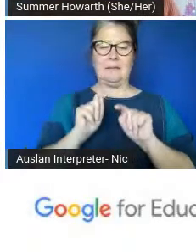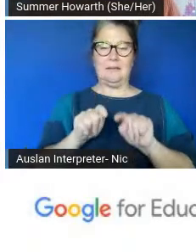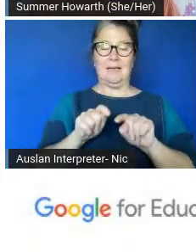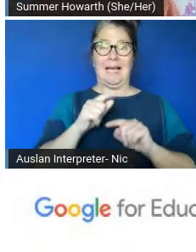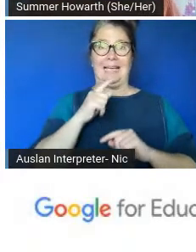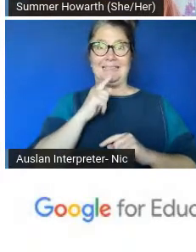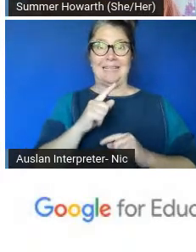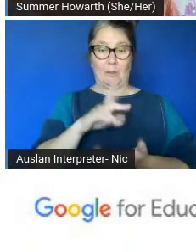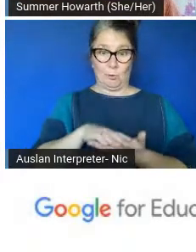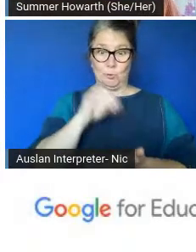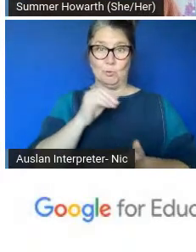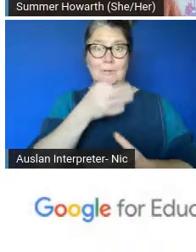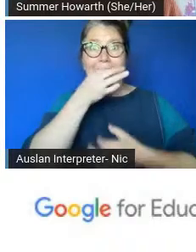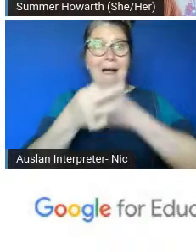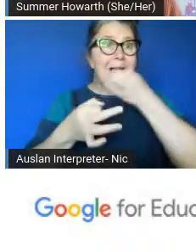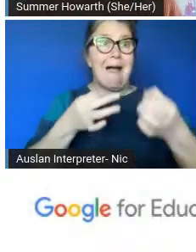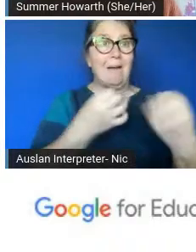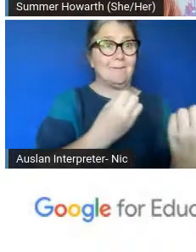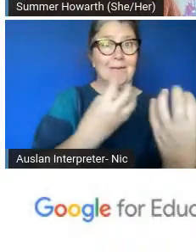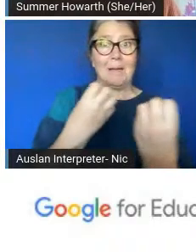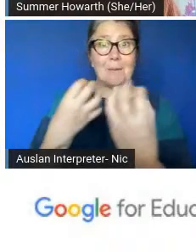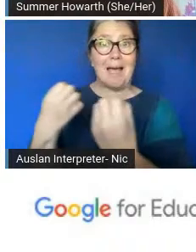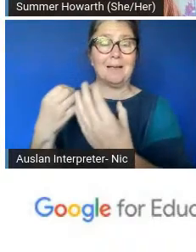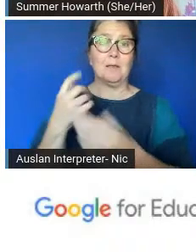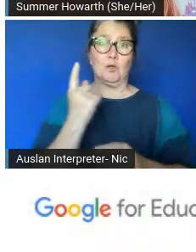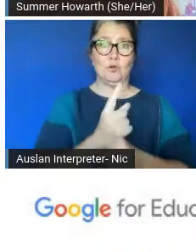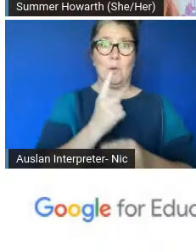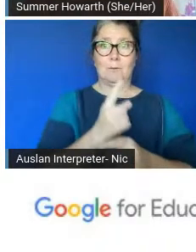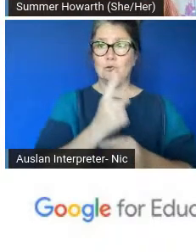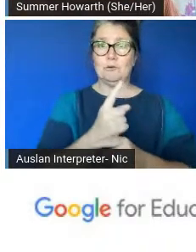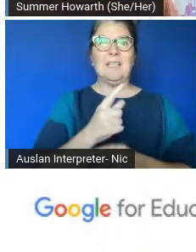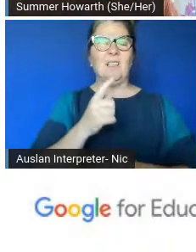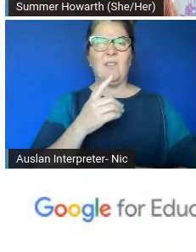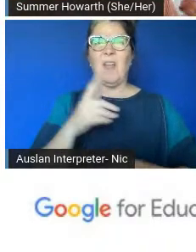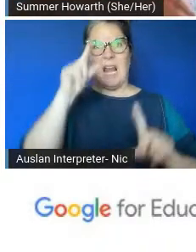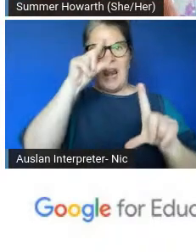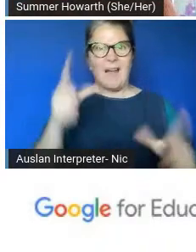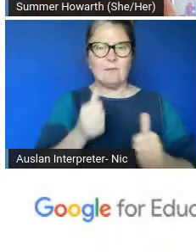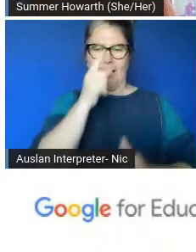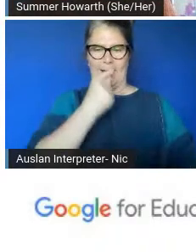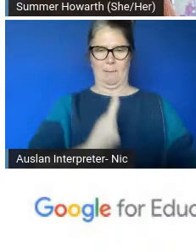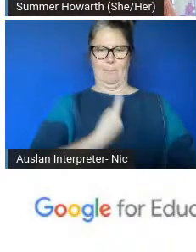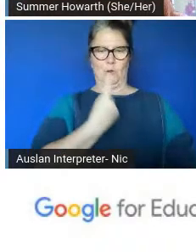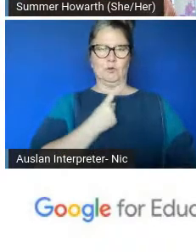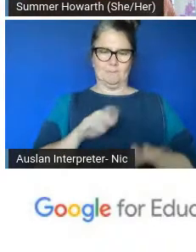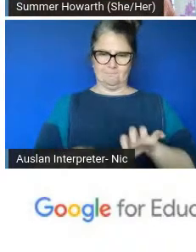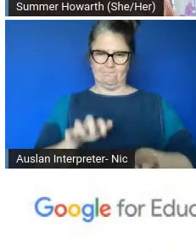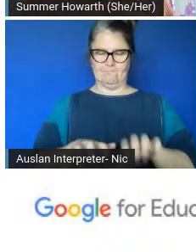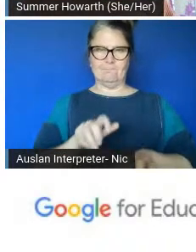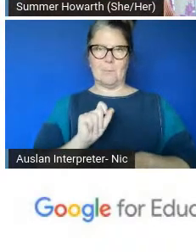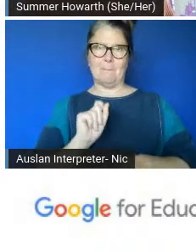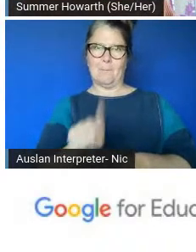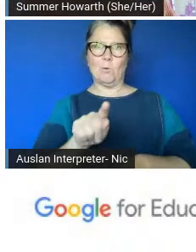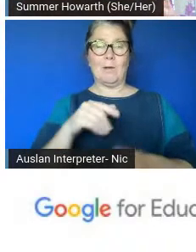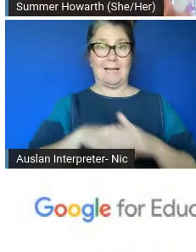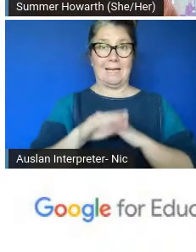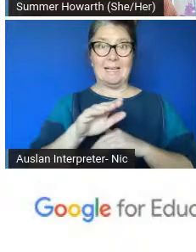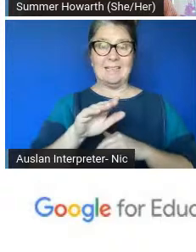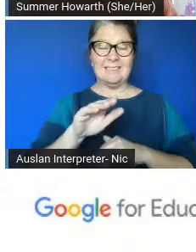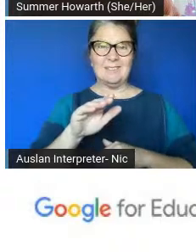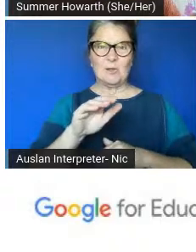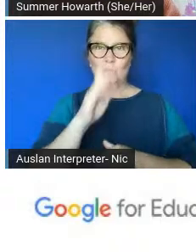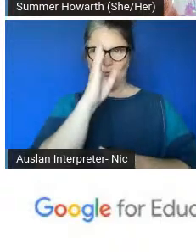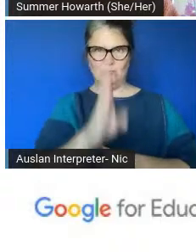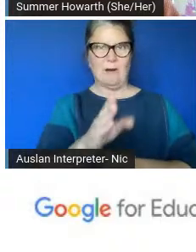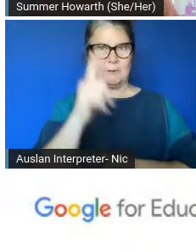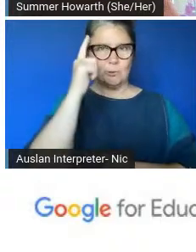feedback and commentary, they love that they could do that personally with the teacher, and said when we're back in the classroom, it would be great if they could still have